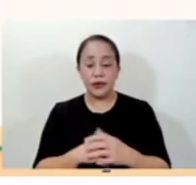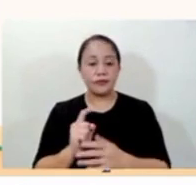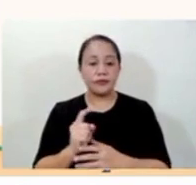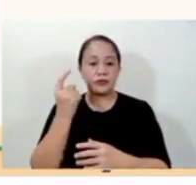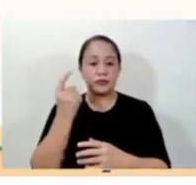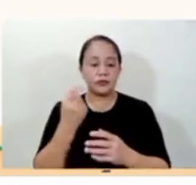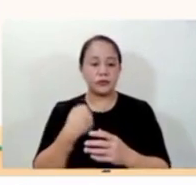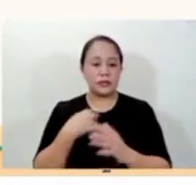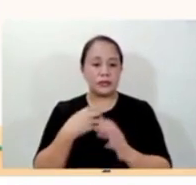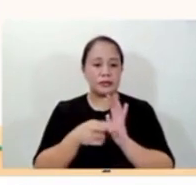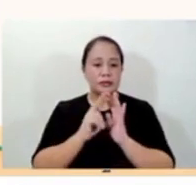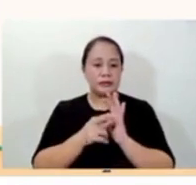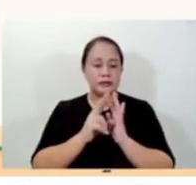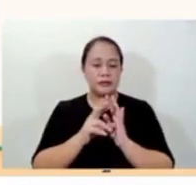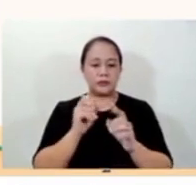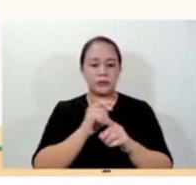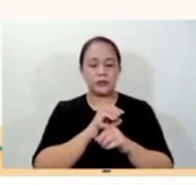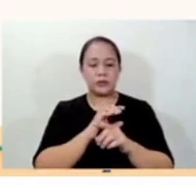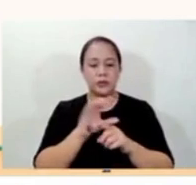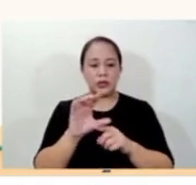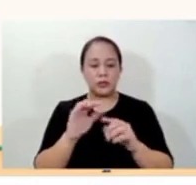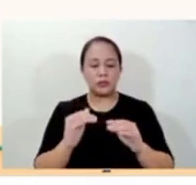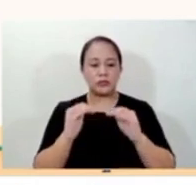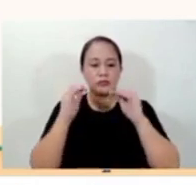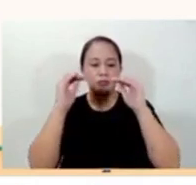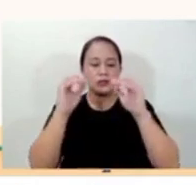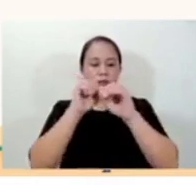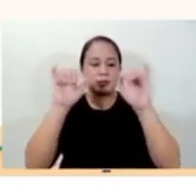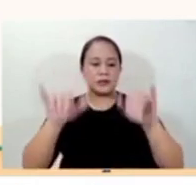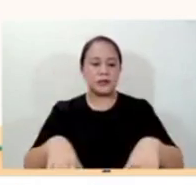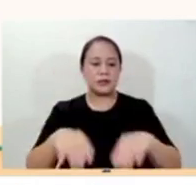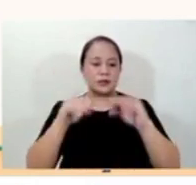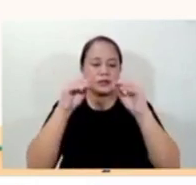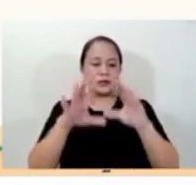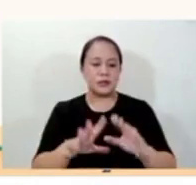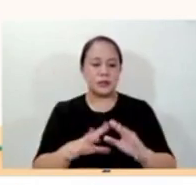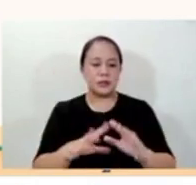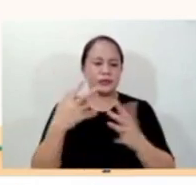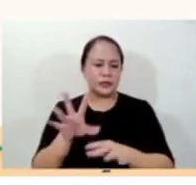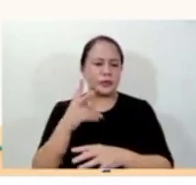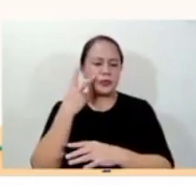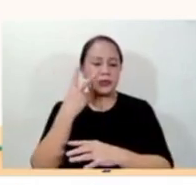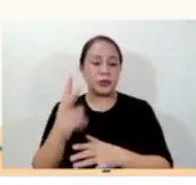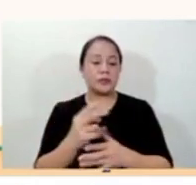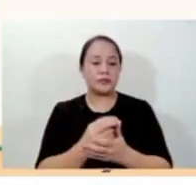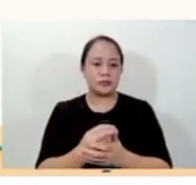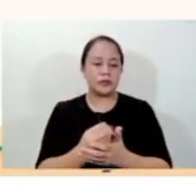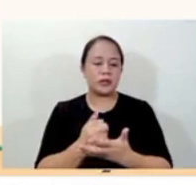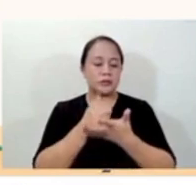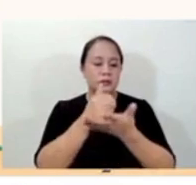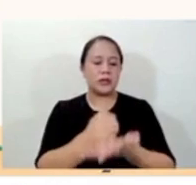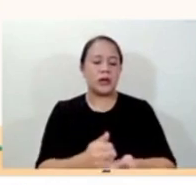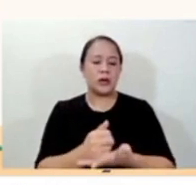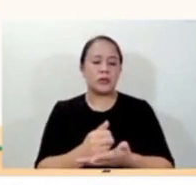the review on the career progression system for teachers was seen as a response to the long